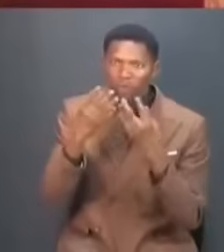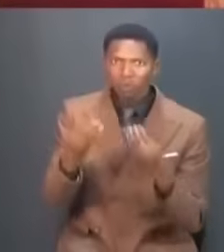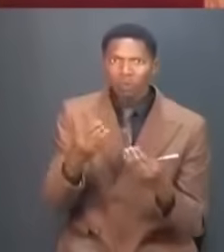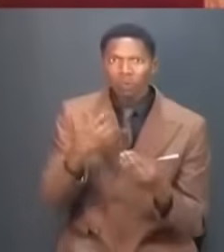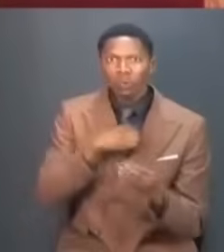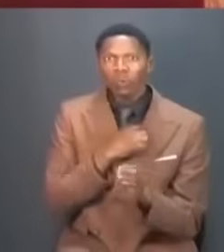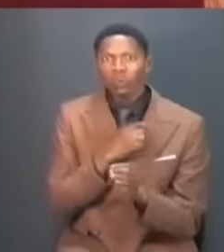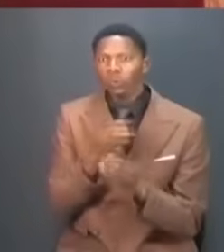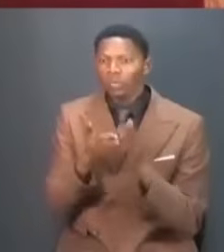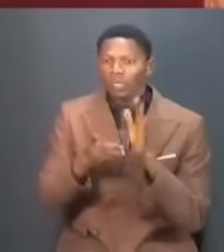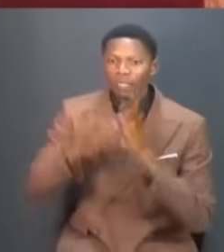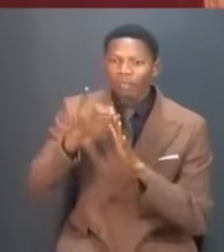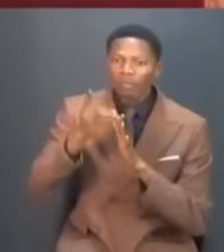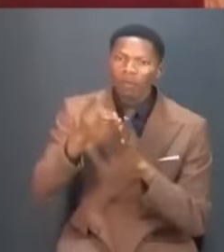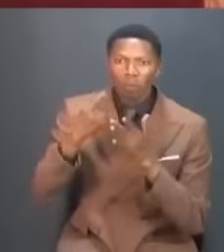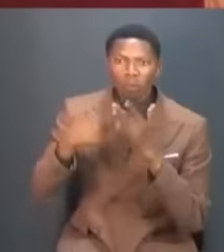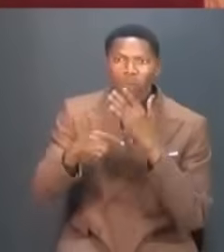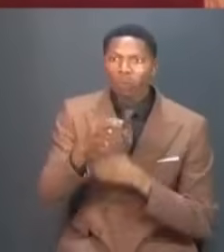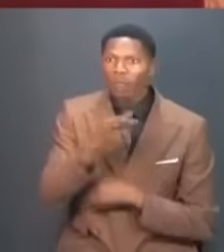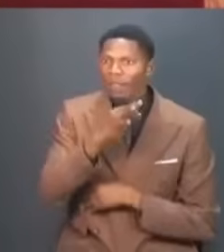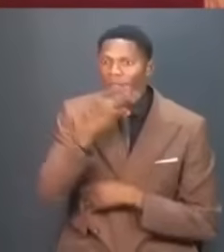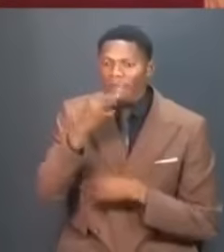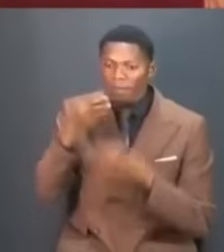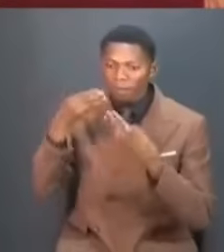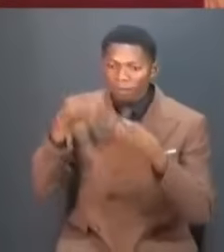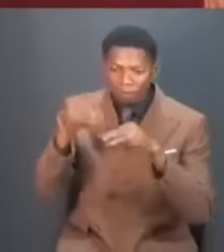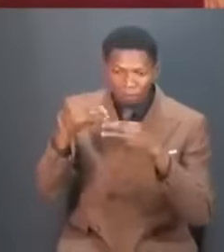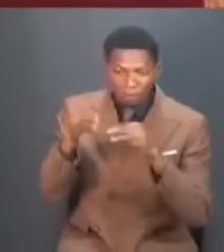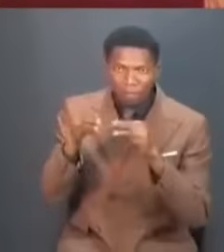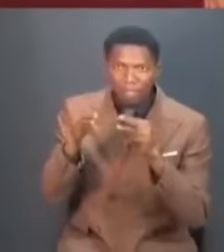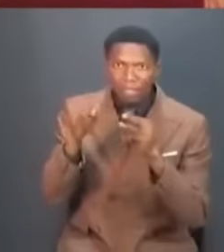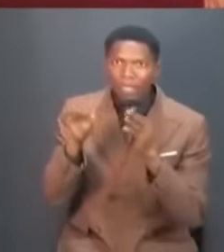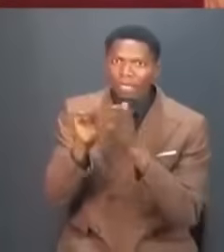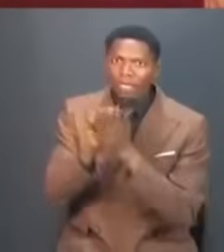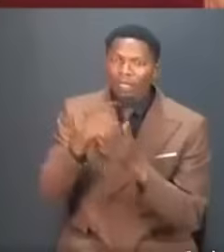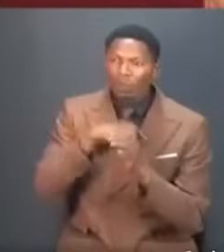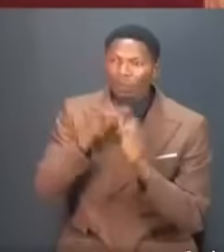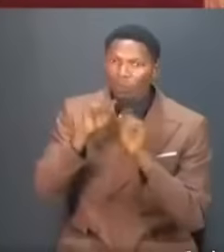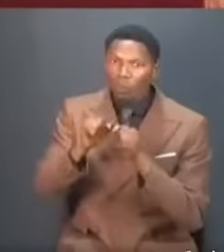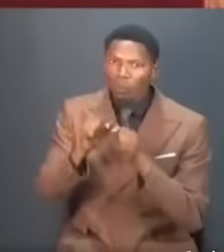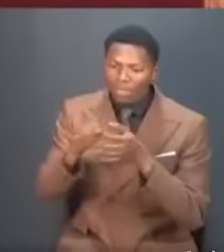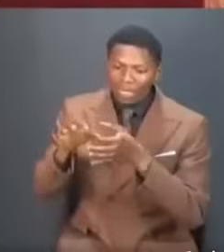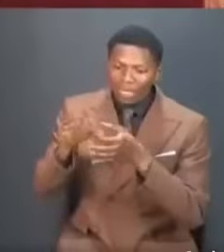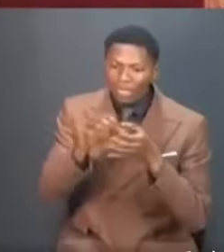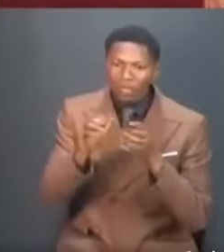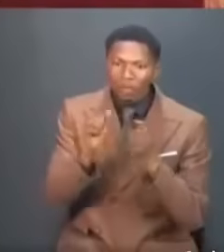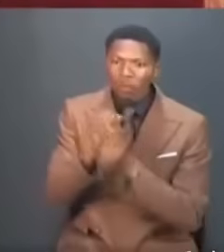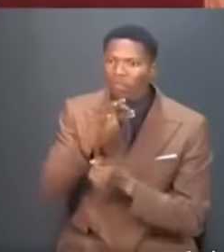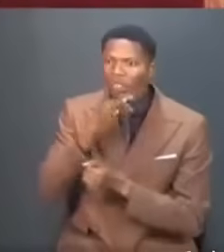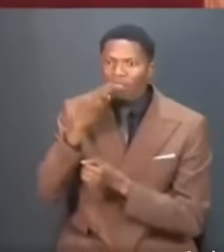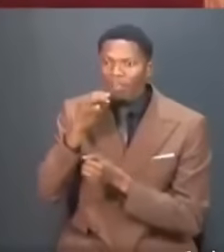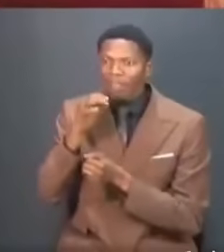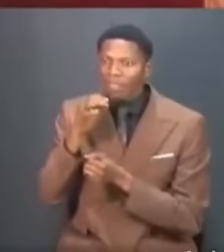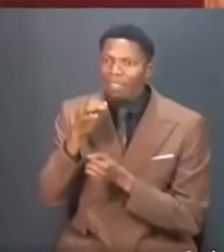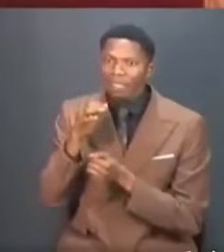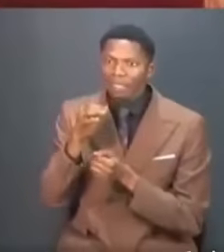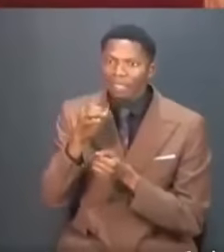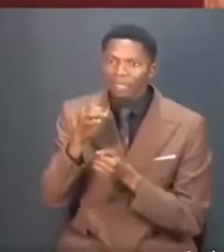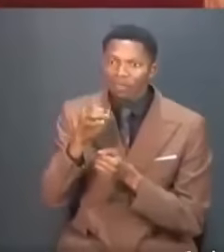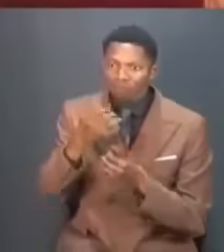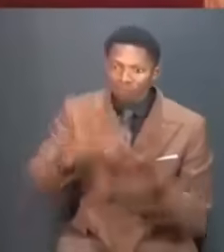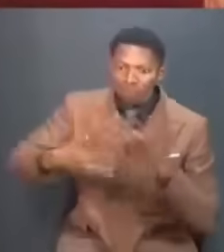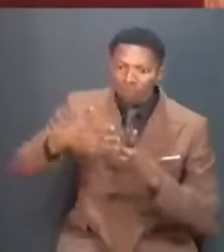we call the farmers market, where we can bring the farmers to interface with the buyers,